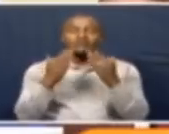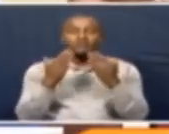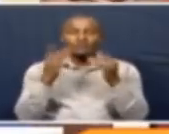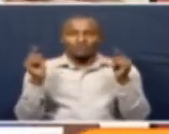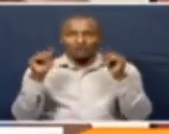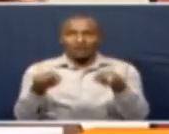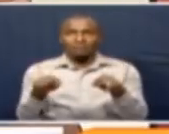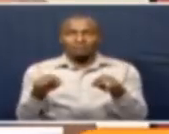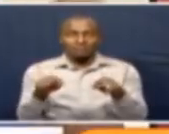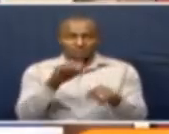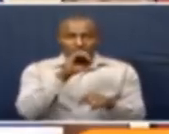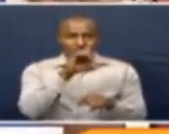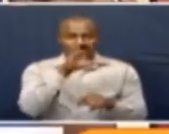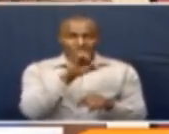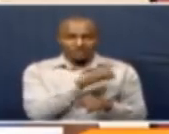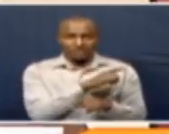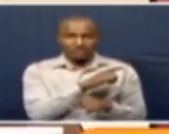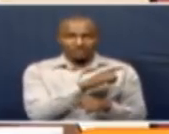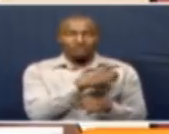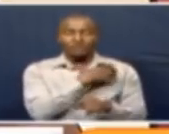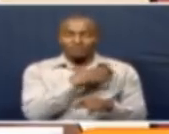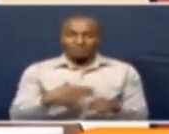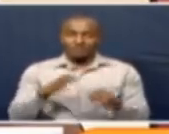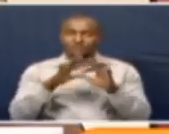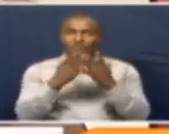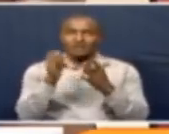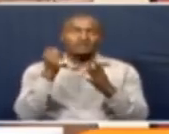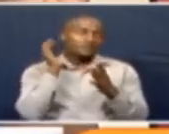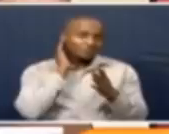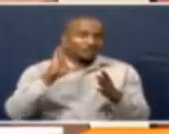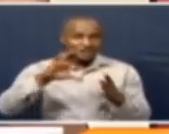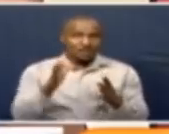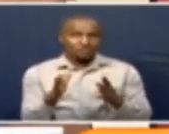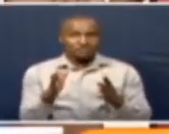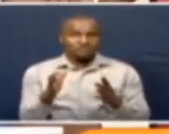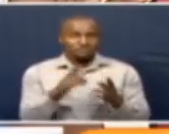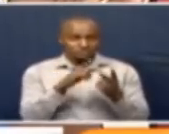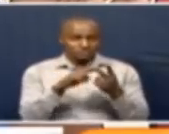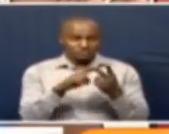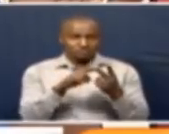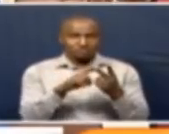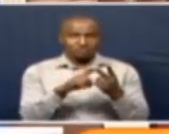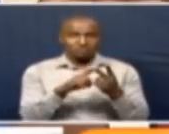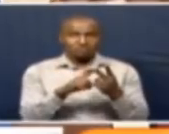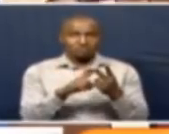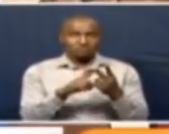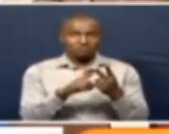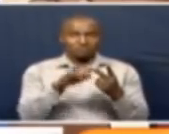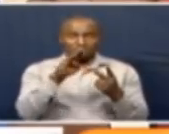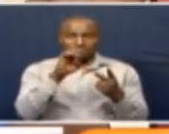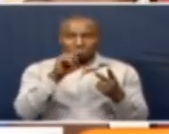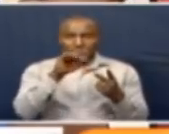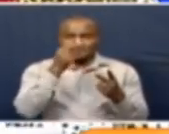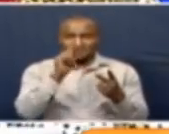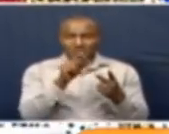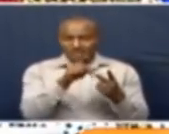I was joined by Olive Waithera, Miss World Kenya Murang'a County, also joined from agency by Benjamin